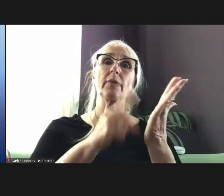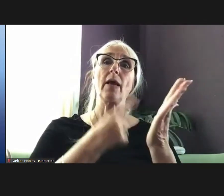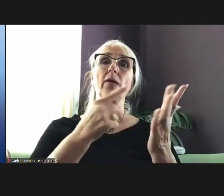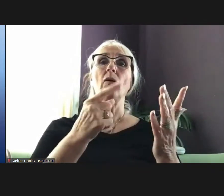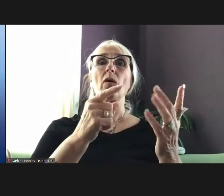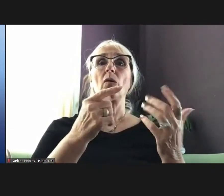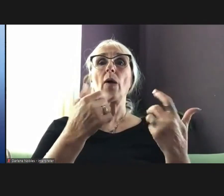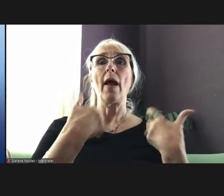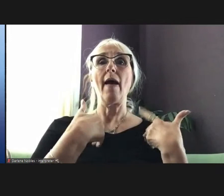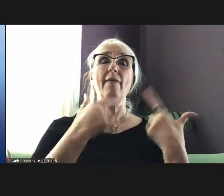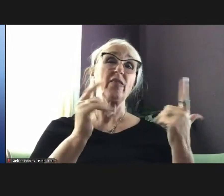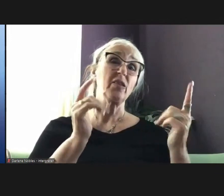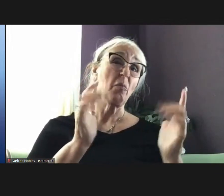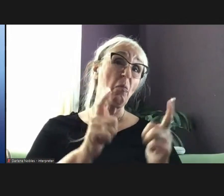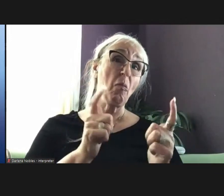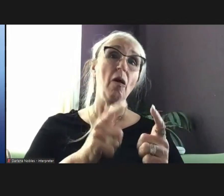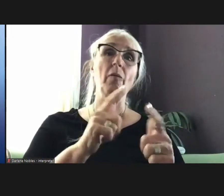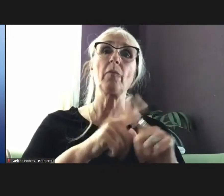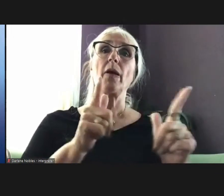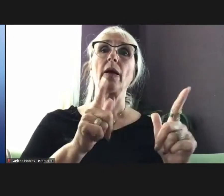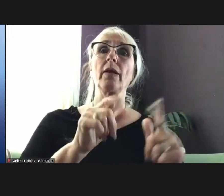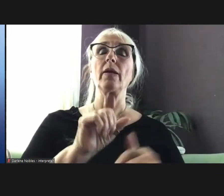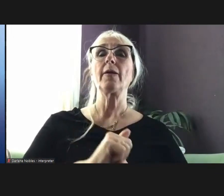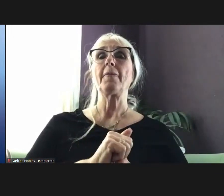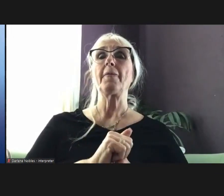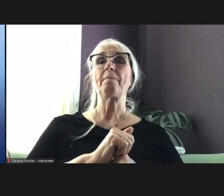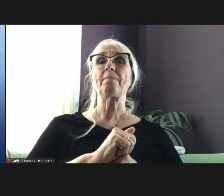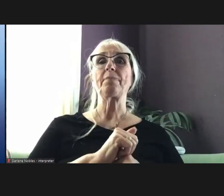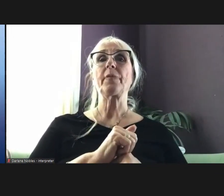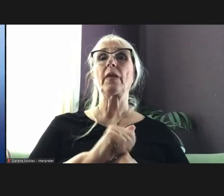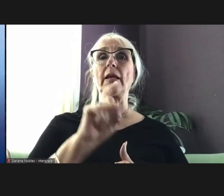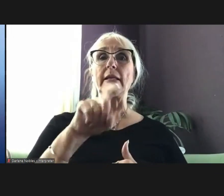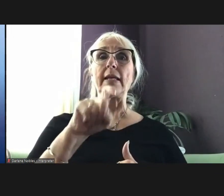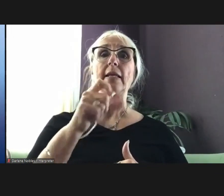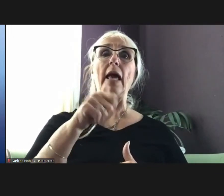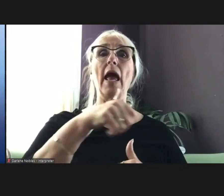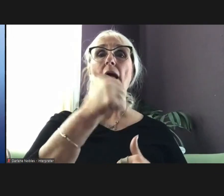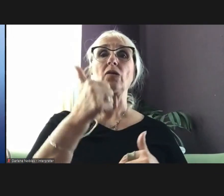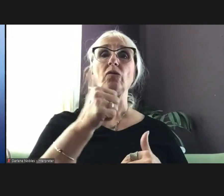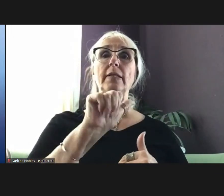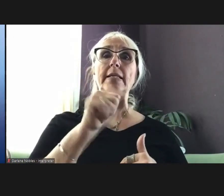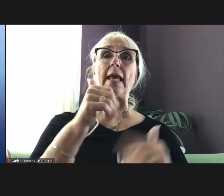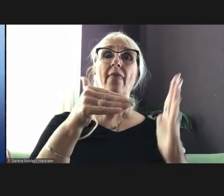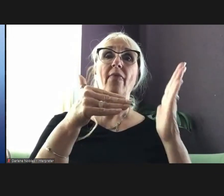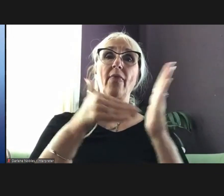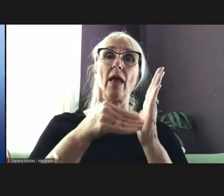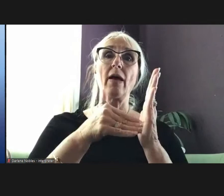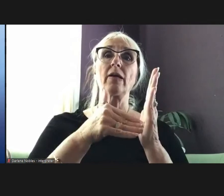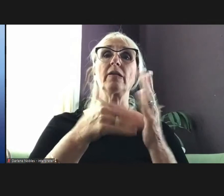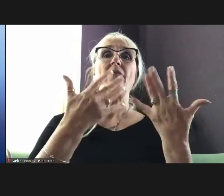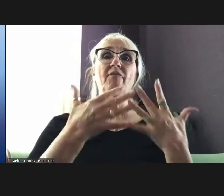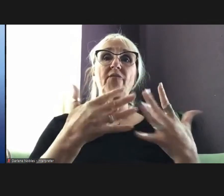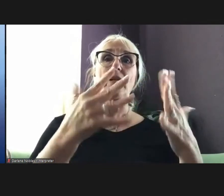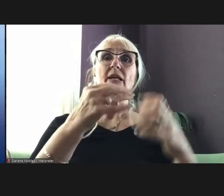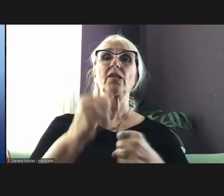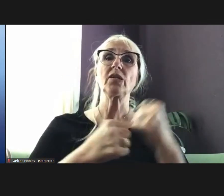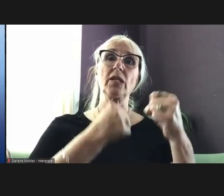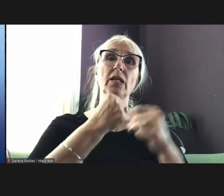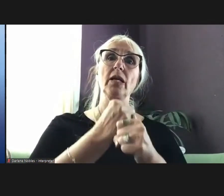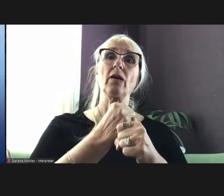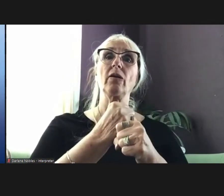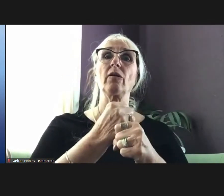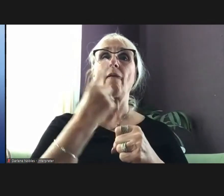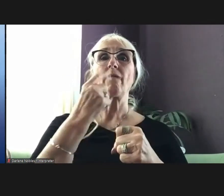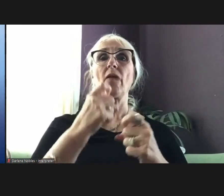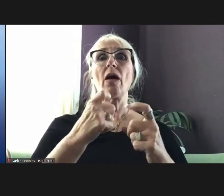amount there. And then autopsies, we will need an additional 10,000 to finish out the year there. And that's all coming from our contingencies